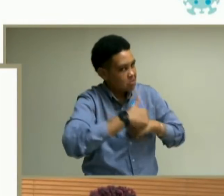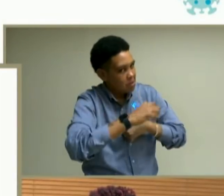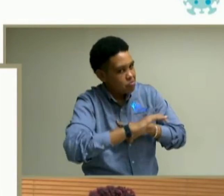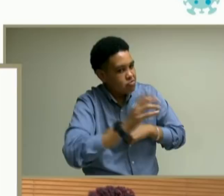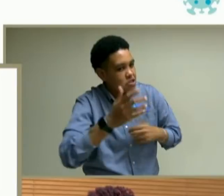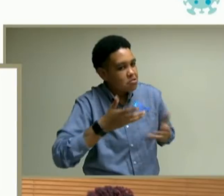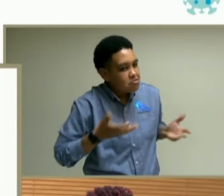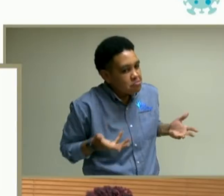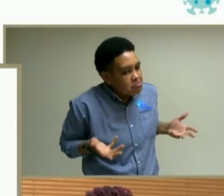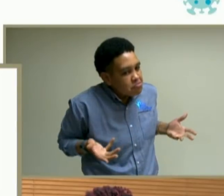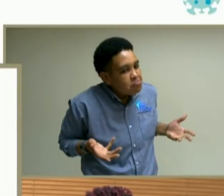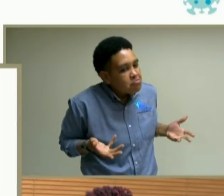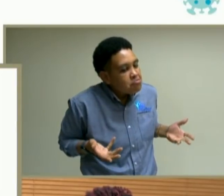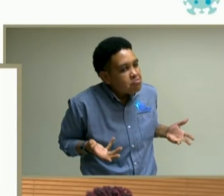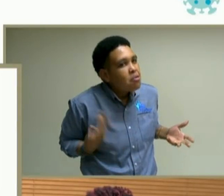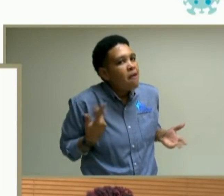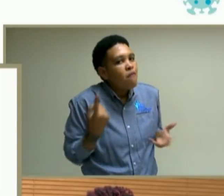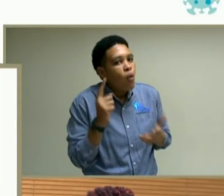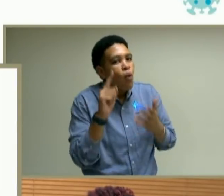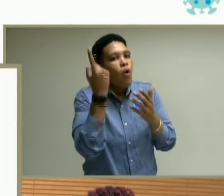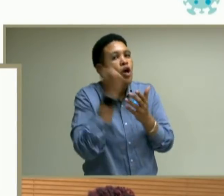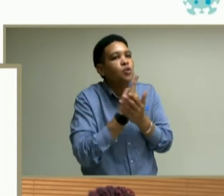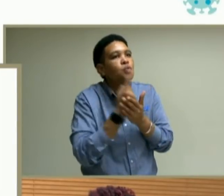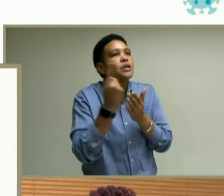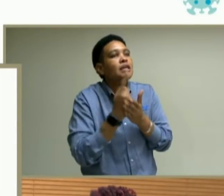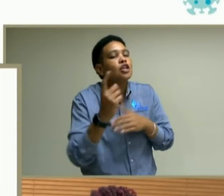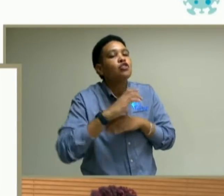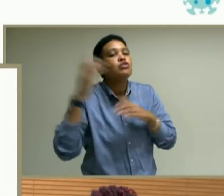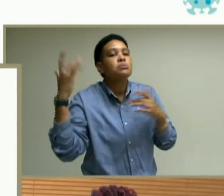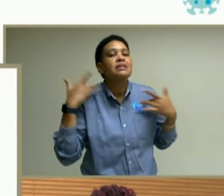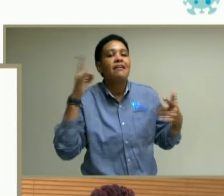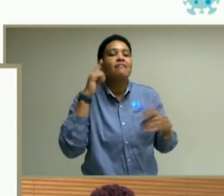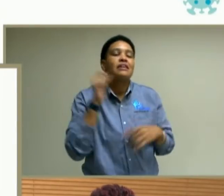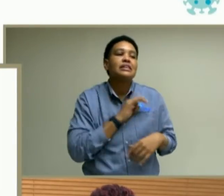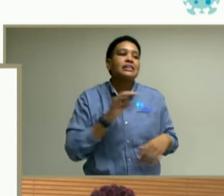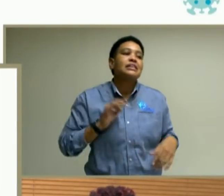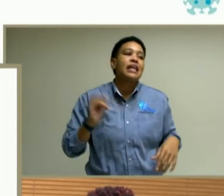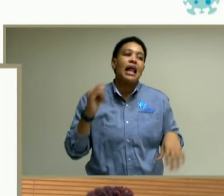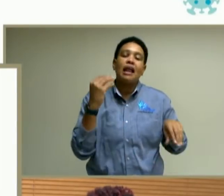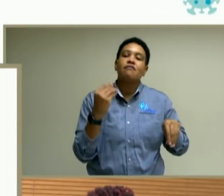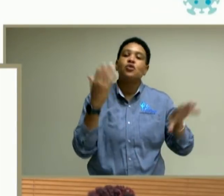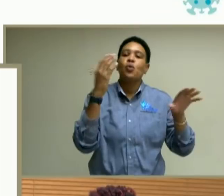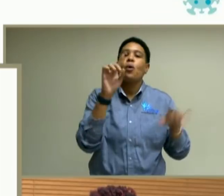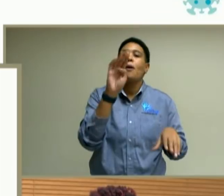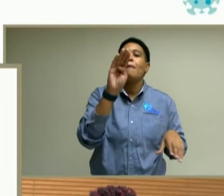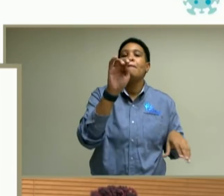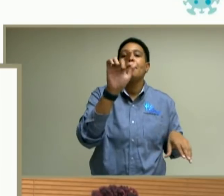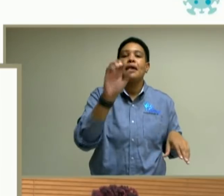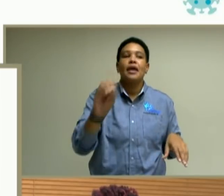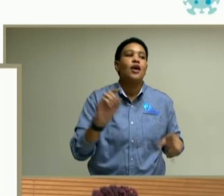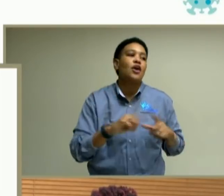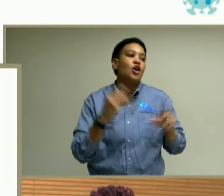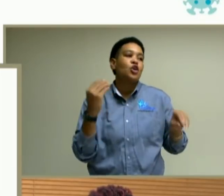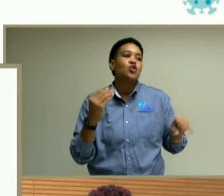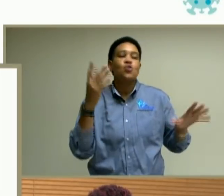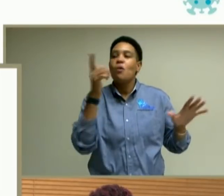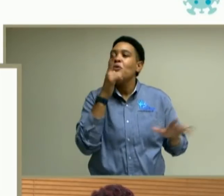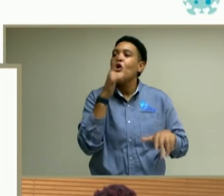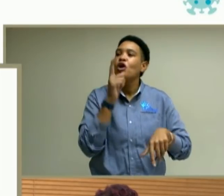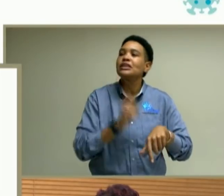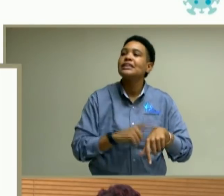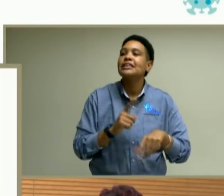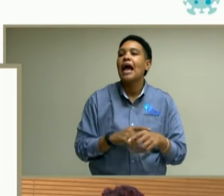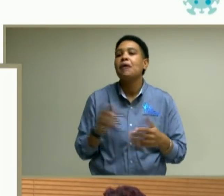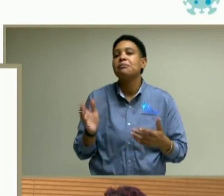may have once weekly mandatory Christmas event for staff, such as Zoom bingo, Zoom lunchtime